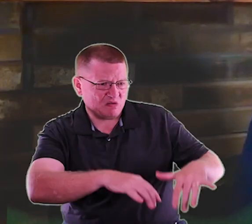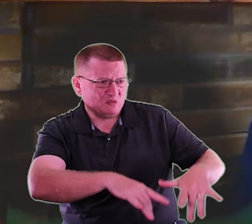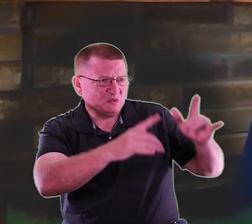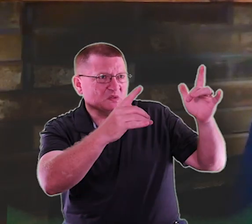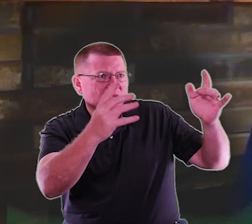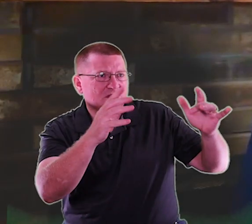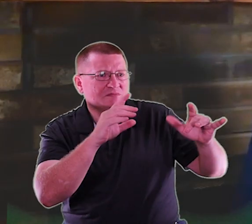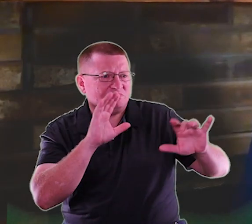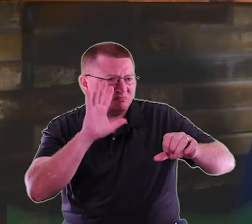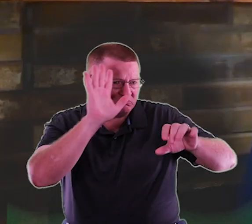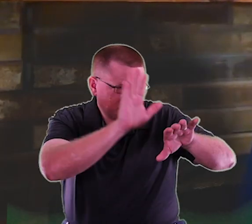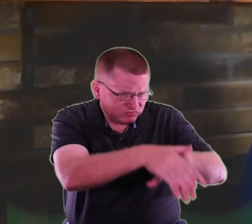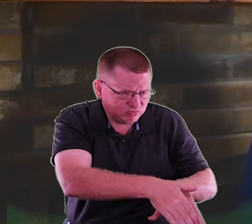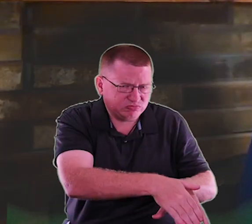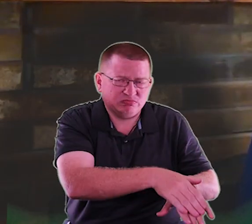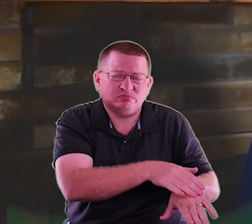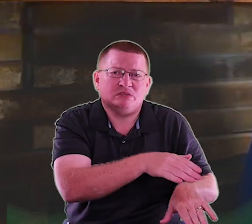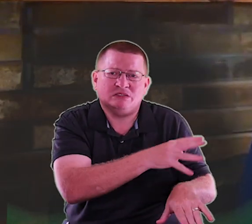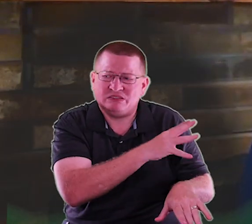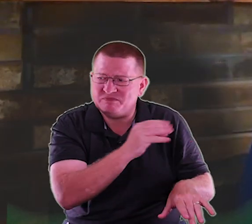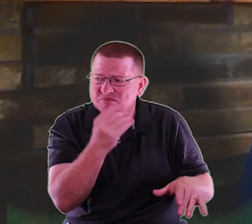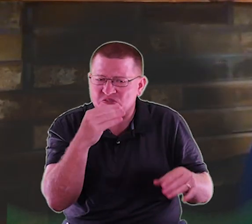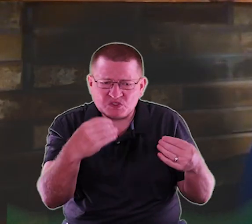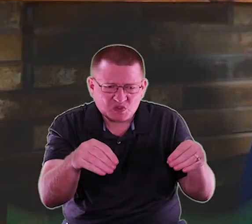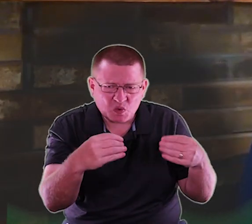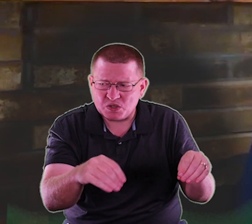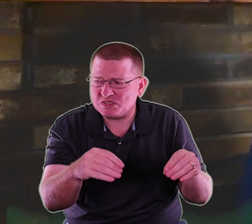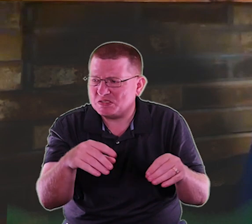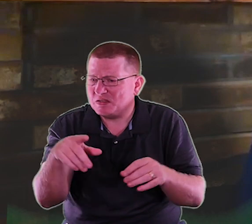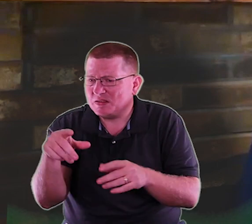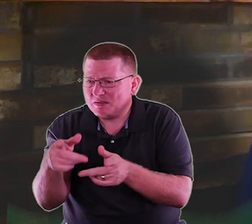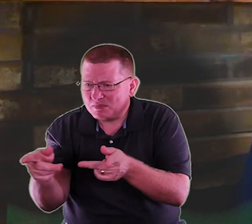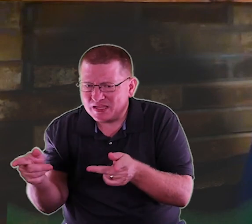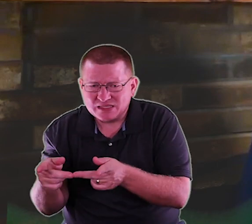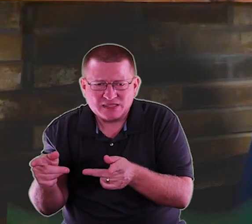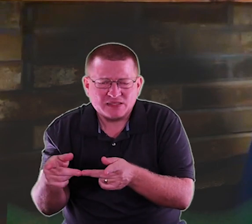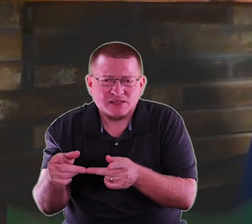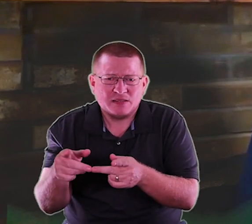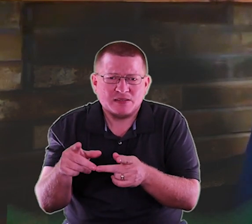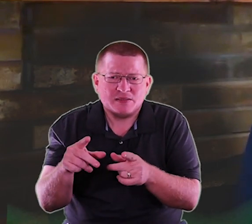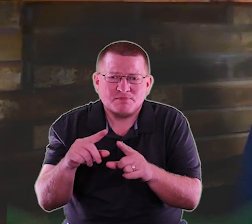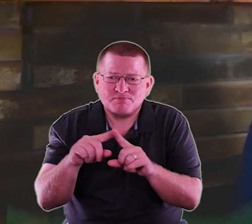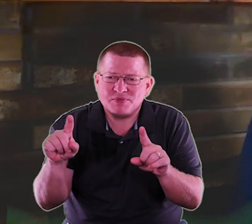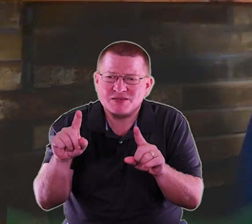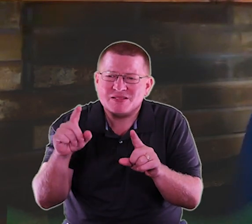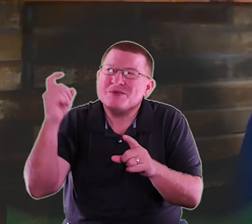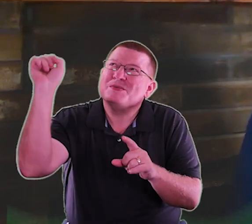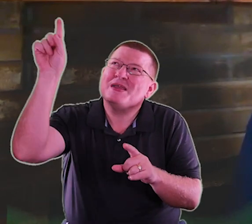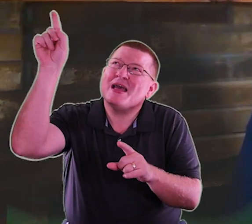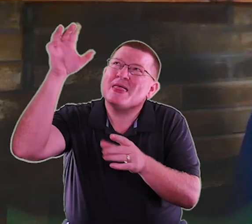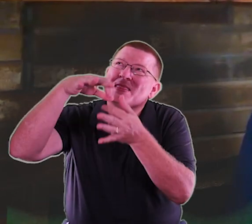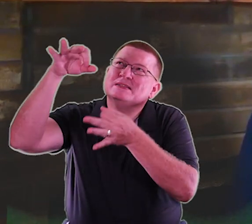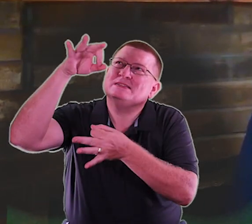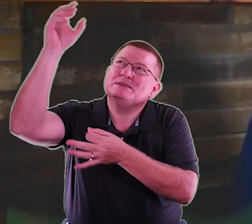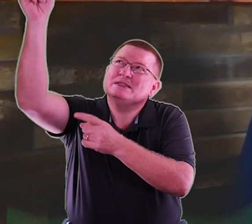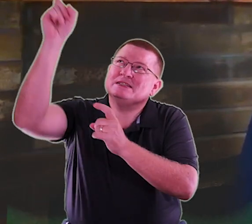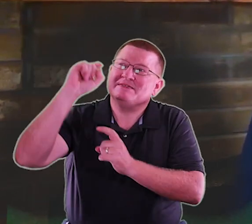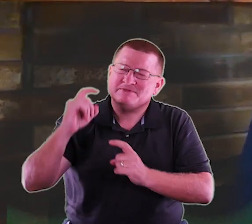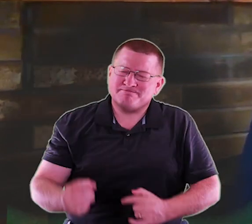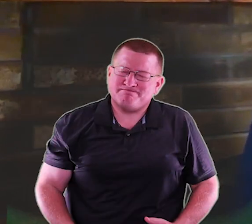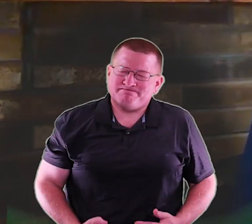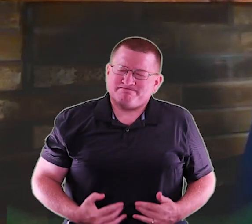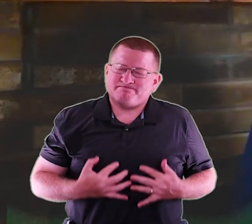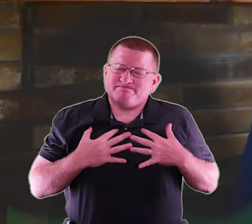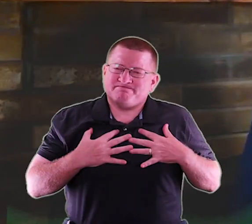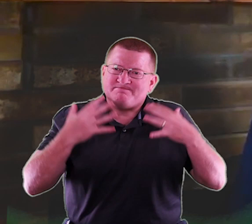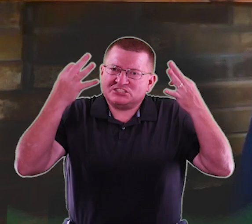workplaces, churches, and property. But we ask that the Spirit kindle in us the fire of justice.